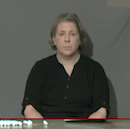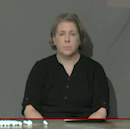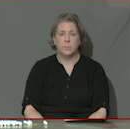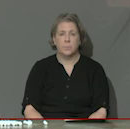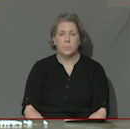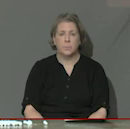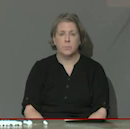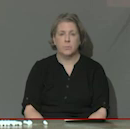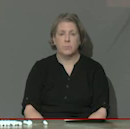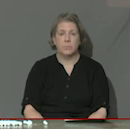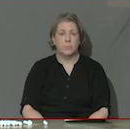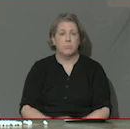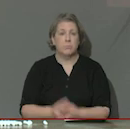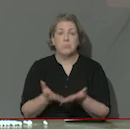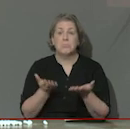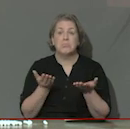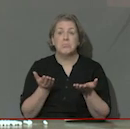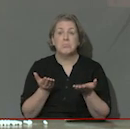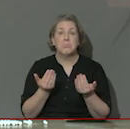Who has an answer?